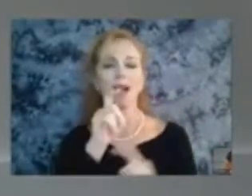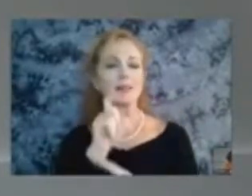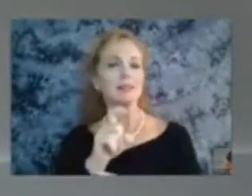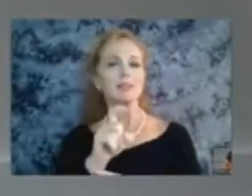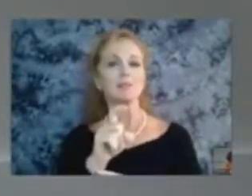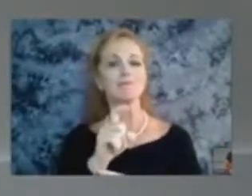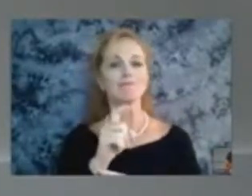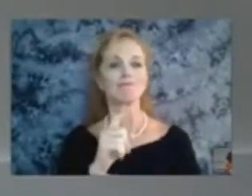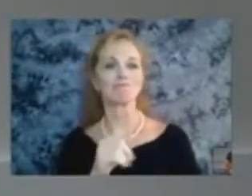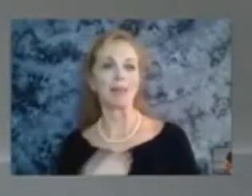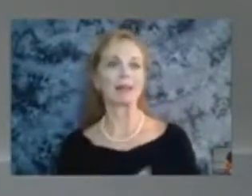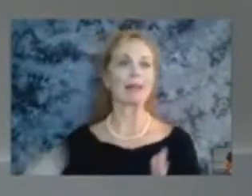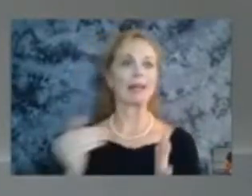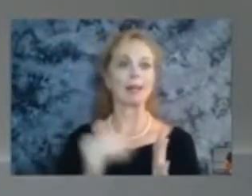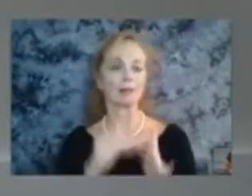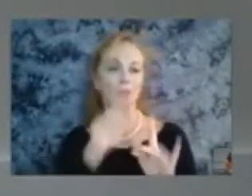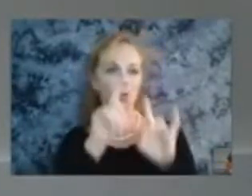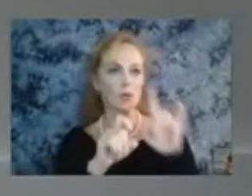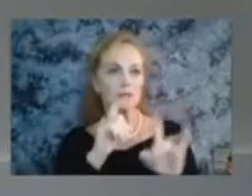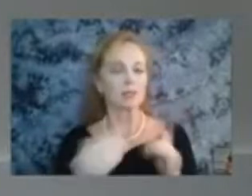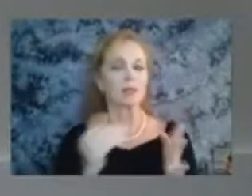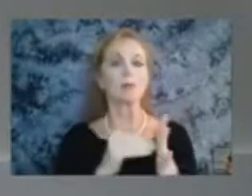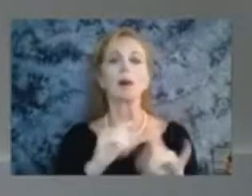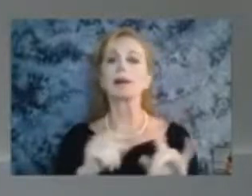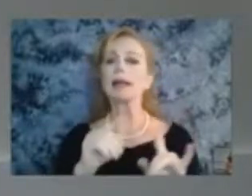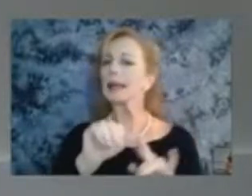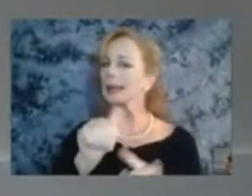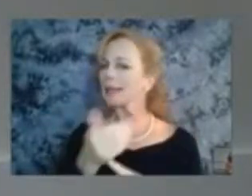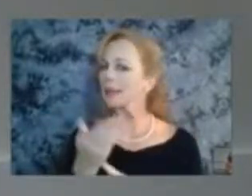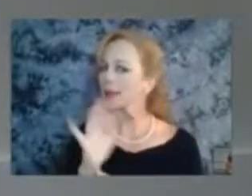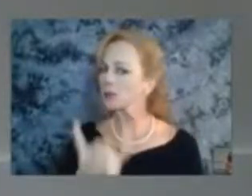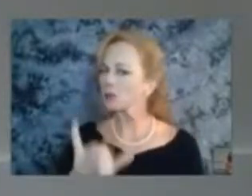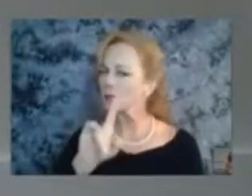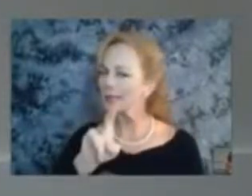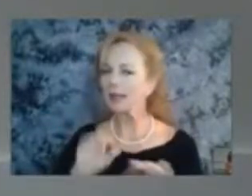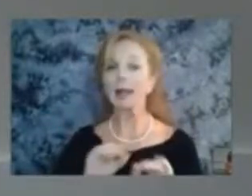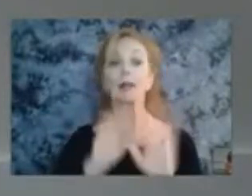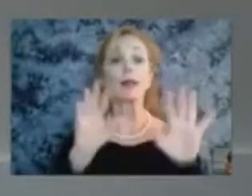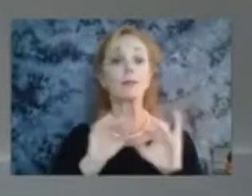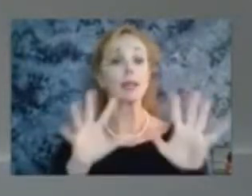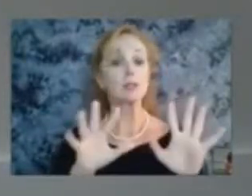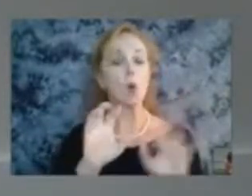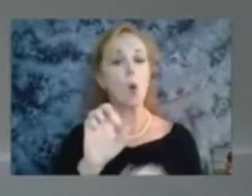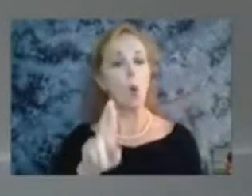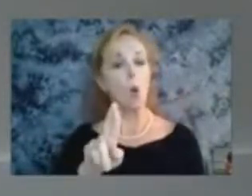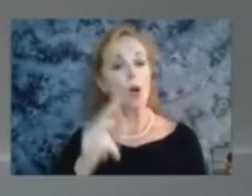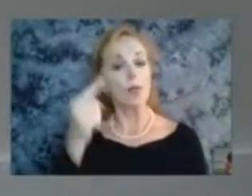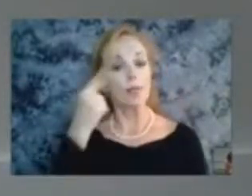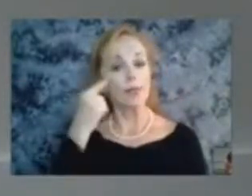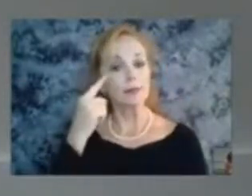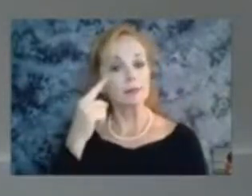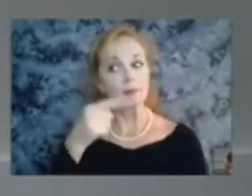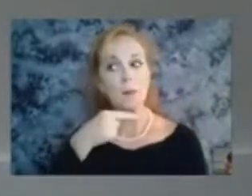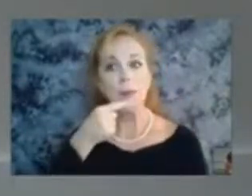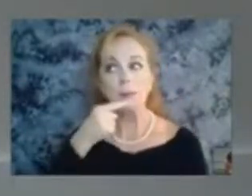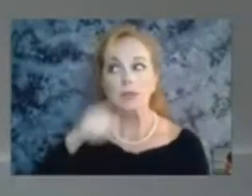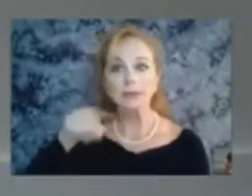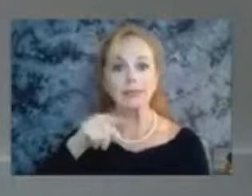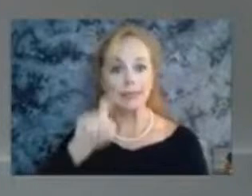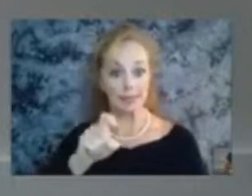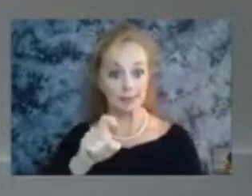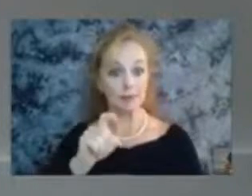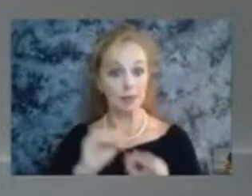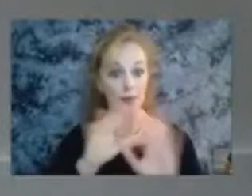However, if there's anything that you need clarification about, or that you think the public needs clarification about, now is the time